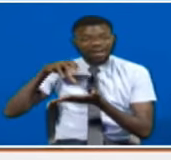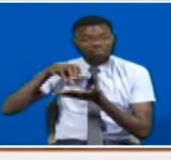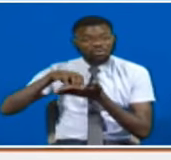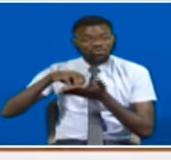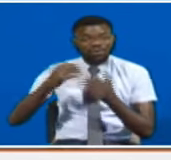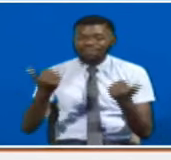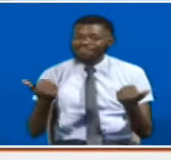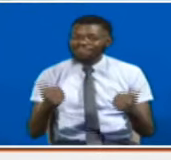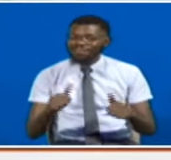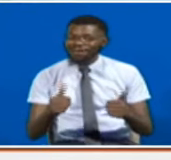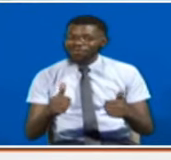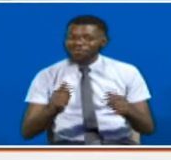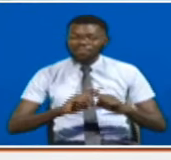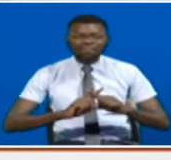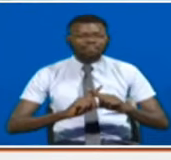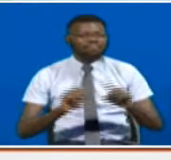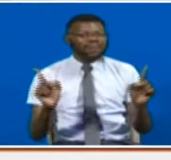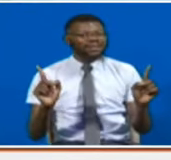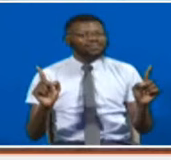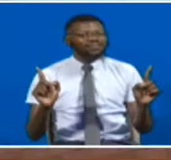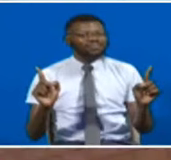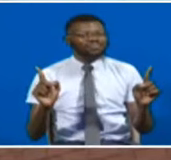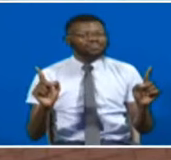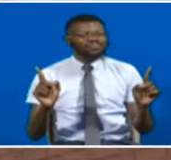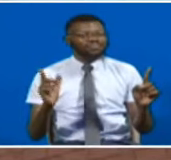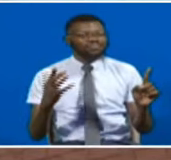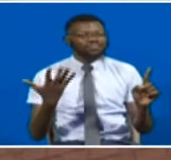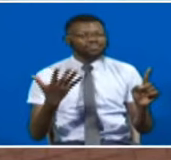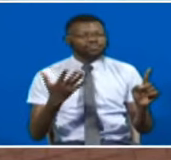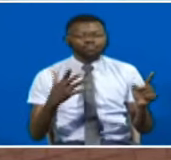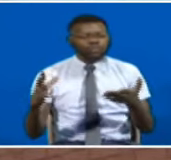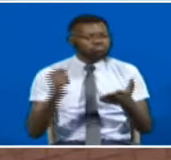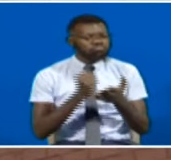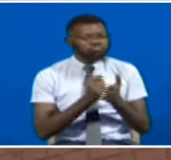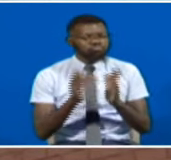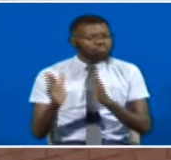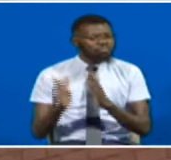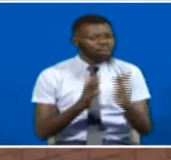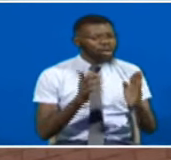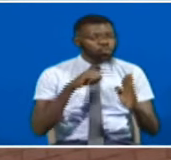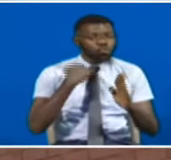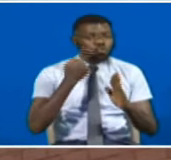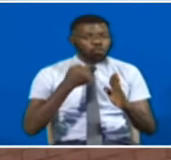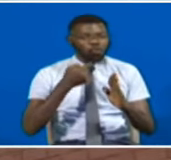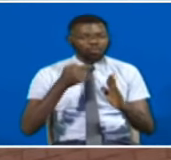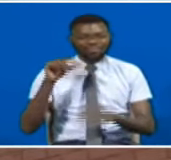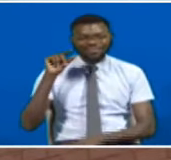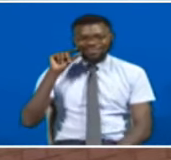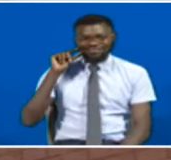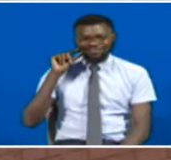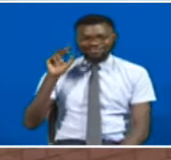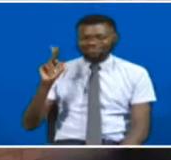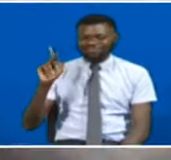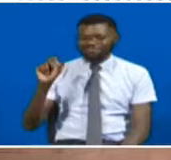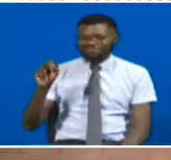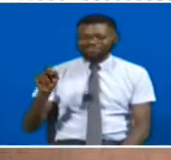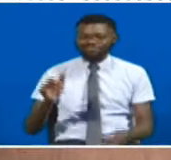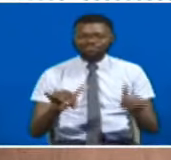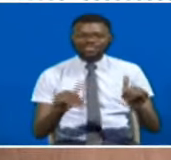most importantly, who they will settle for to fill the gap. Gloria Milimu, KT News.